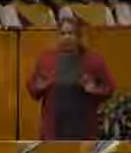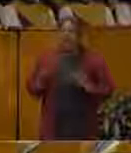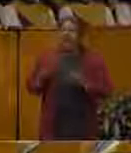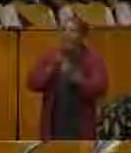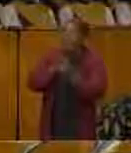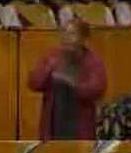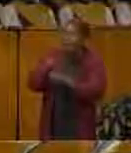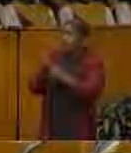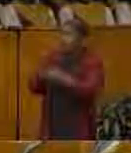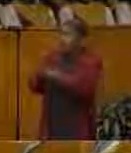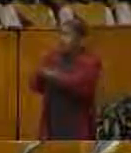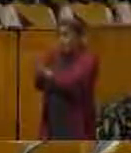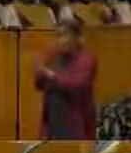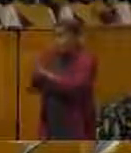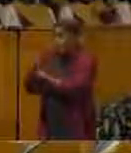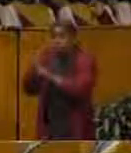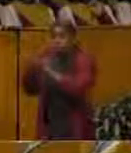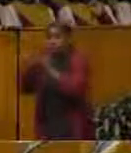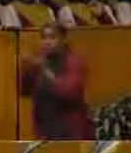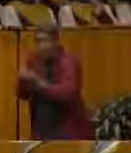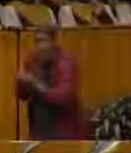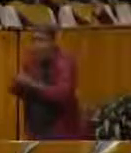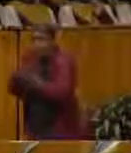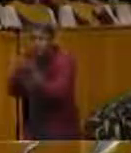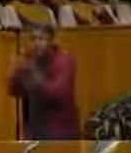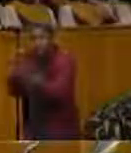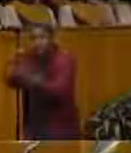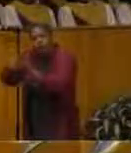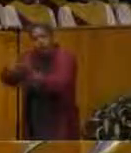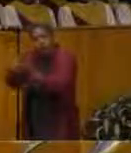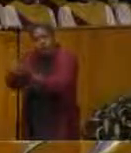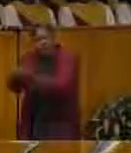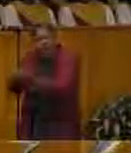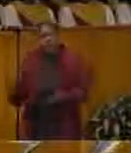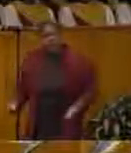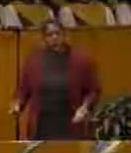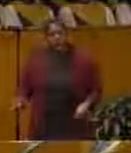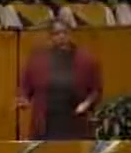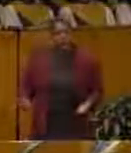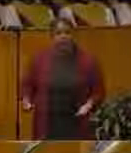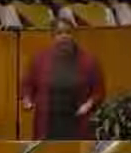Everything else you joined costs you something.